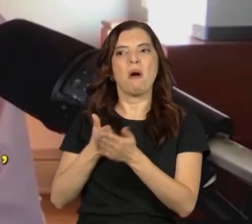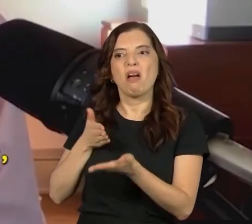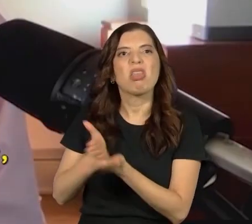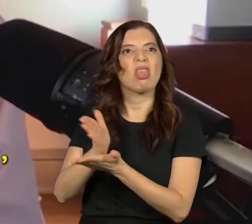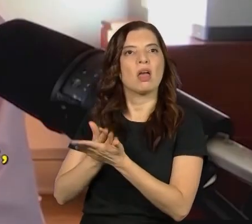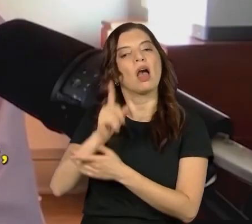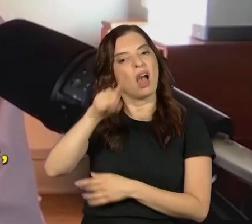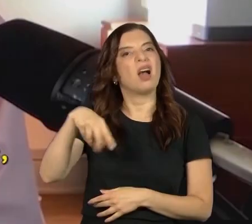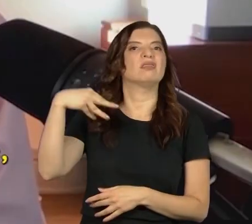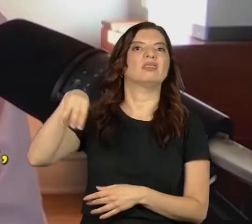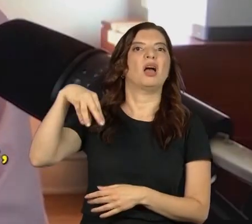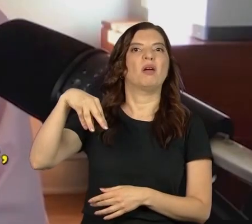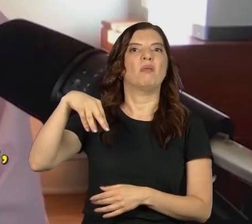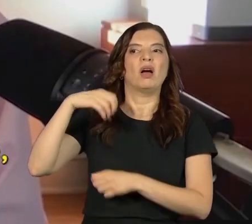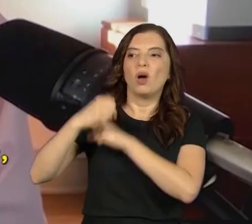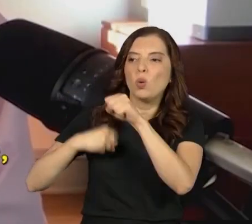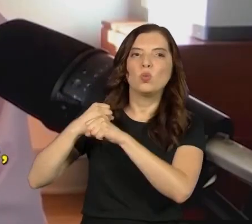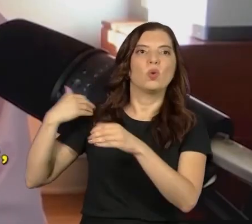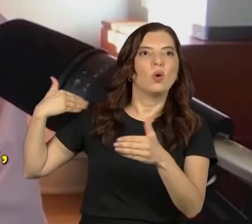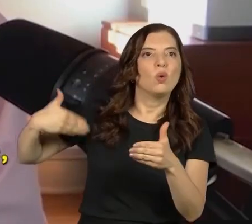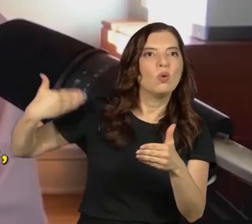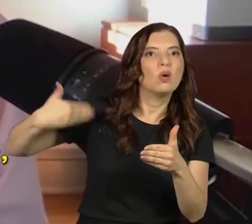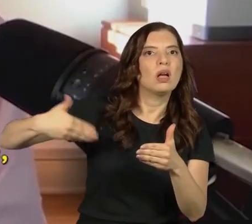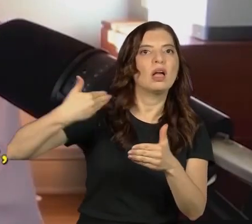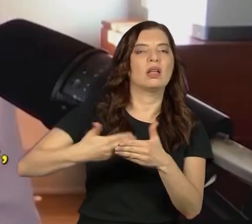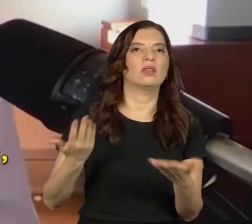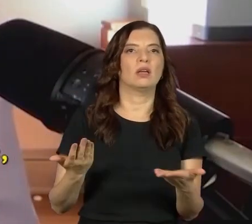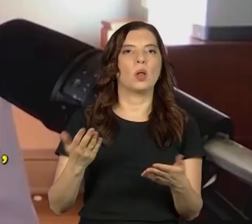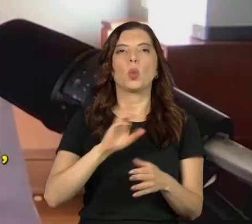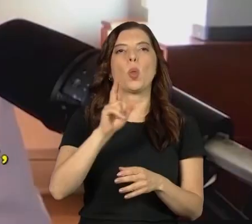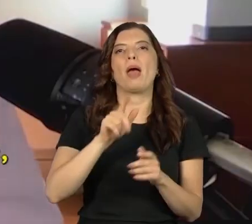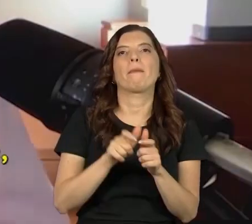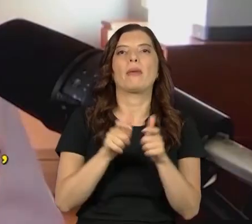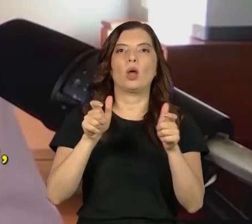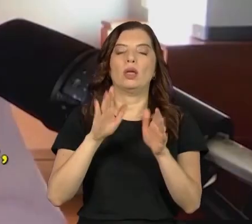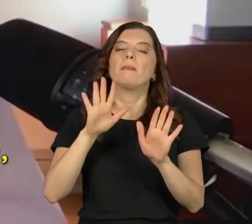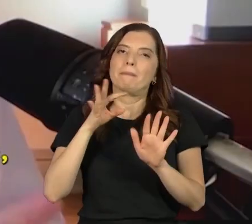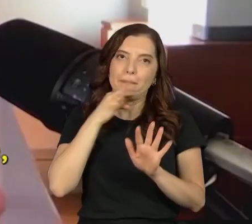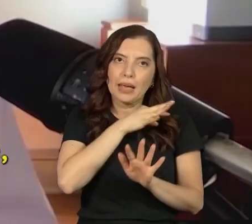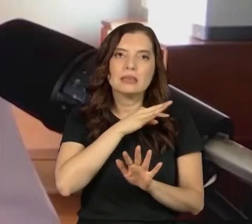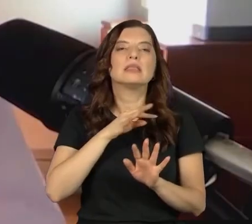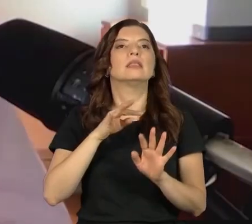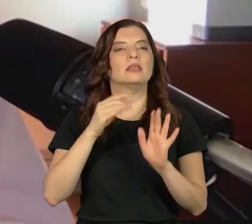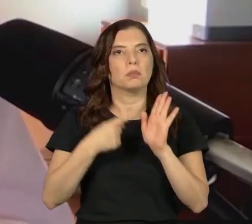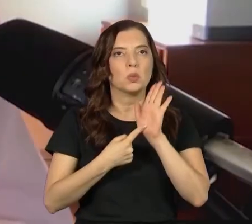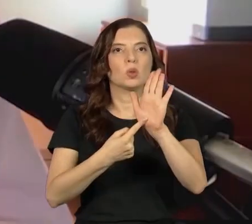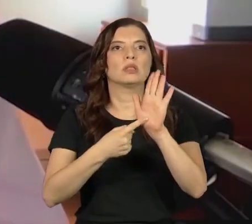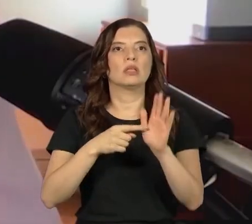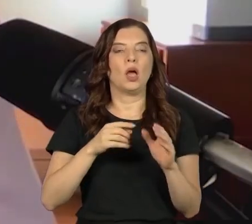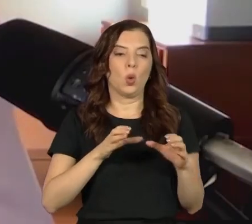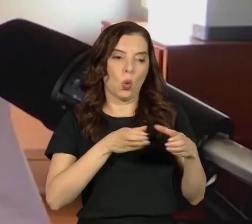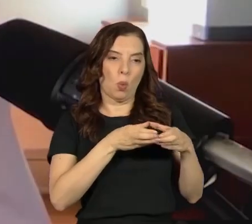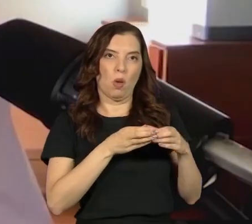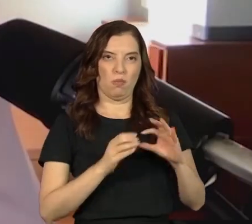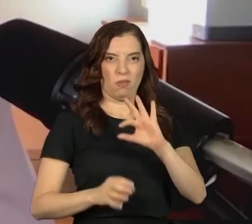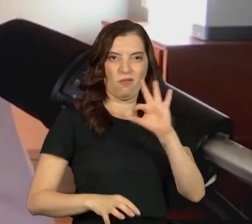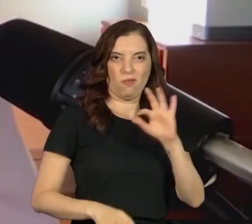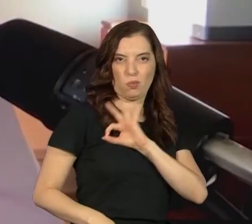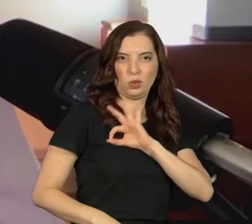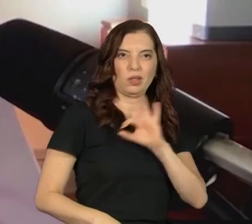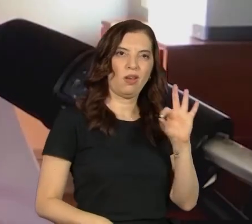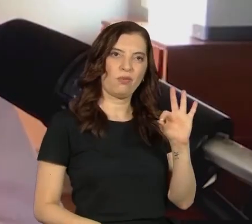on Snapchat. And many of them kill themselves. I mean, not most, obviously, but the FBI